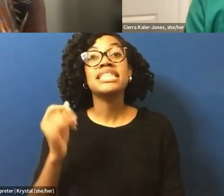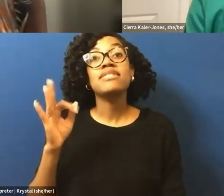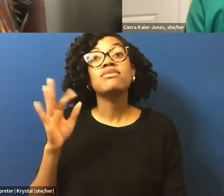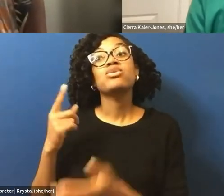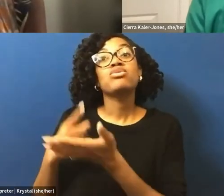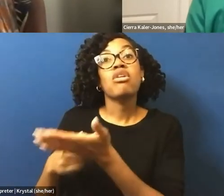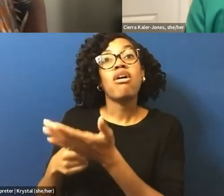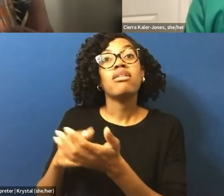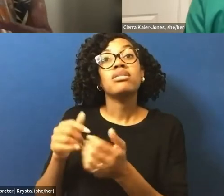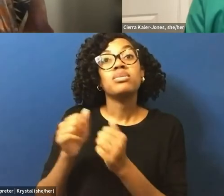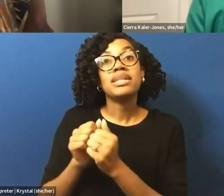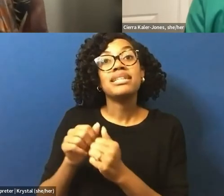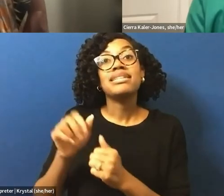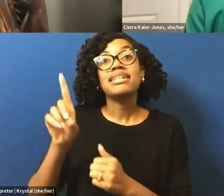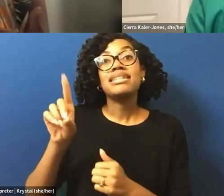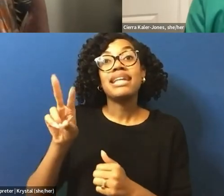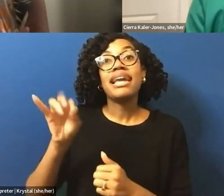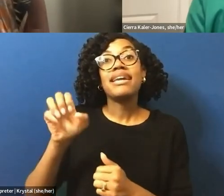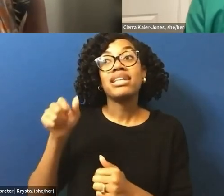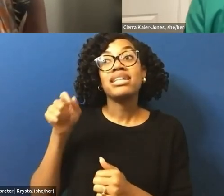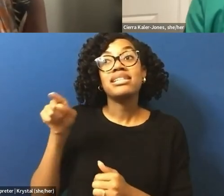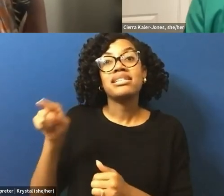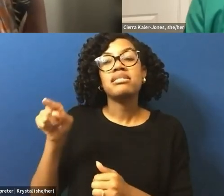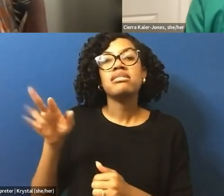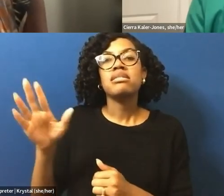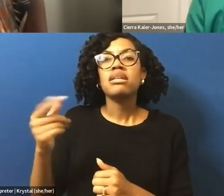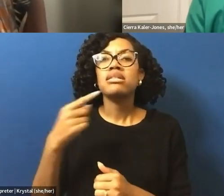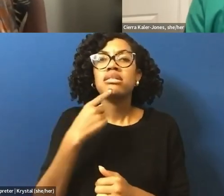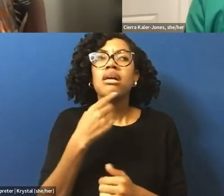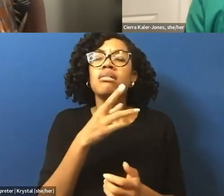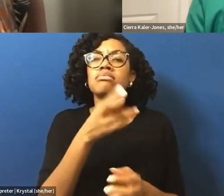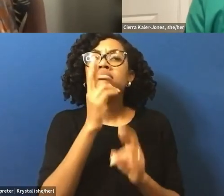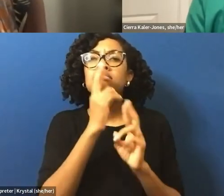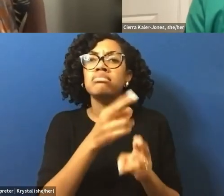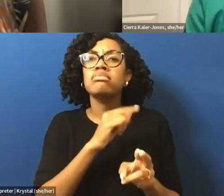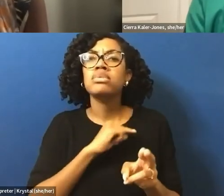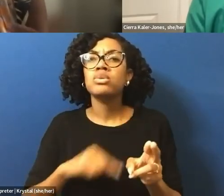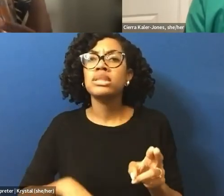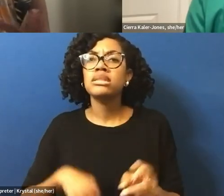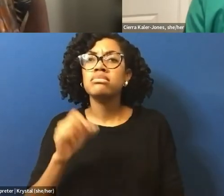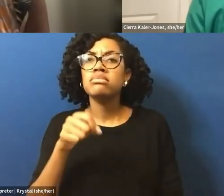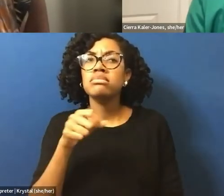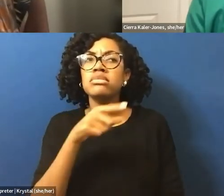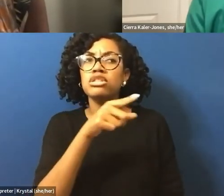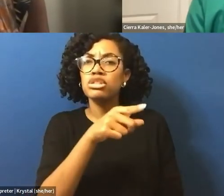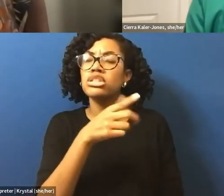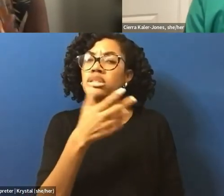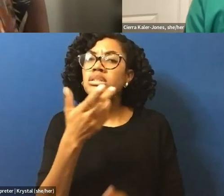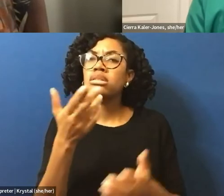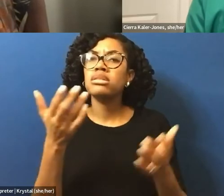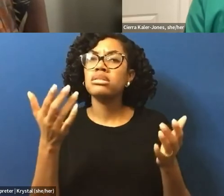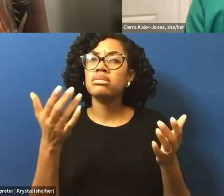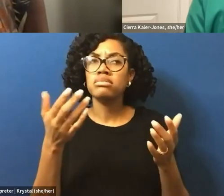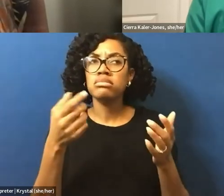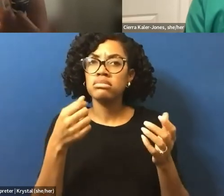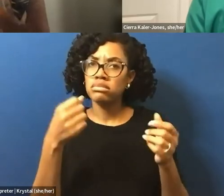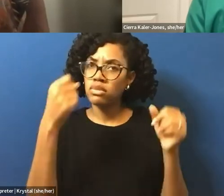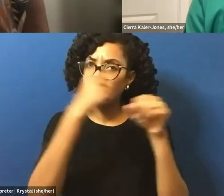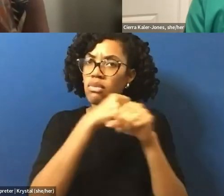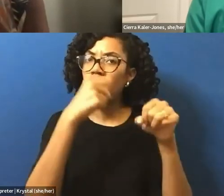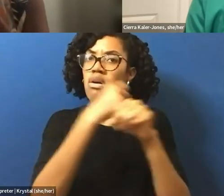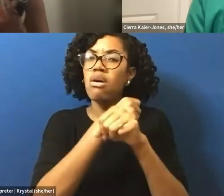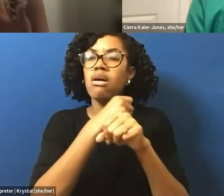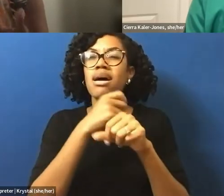her struggle, think that she had a shrewd political acumen and organizing strategy, but found it difficult to kind of meet with her